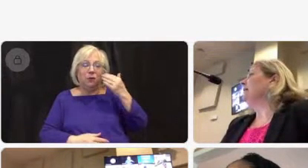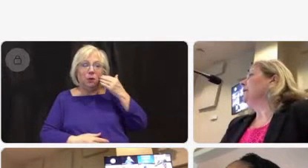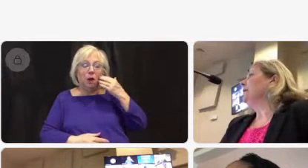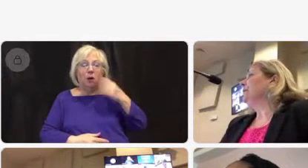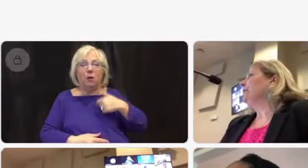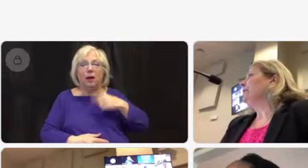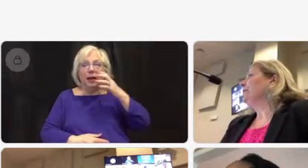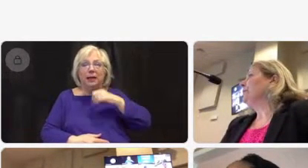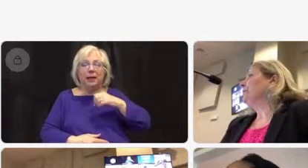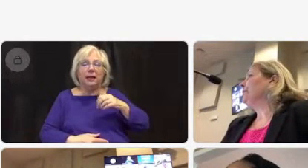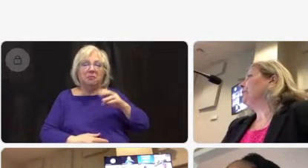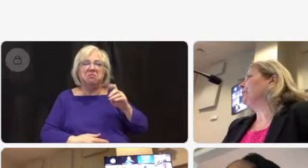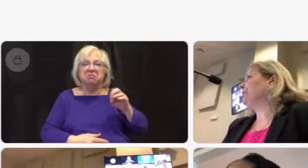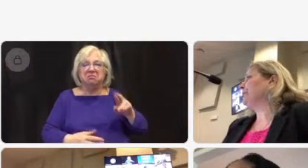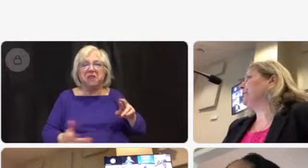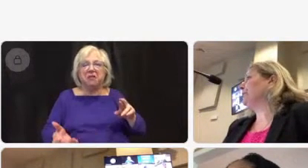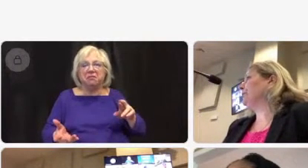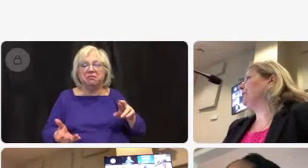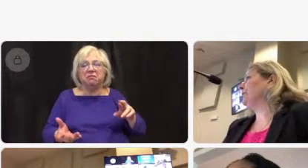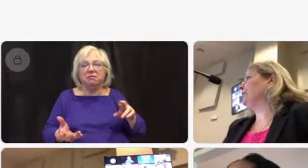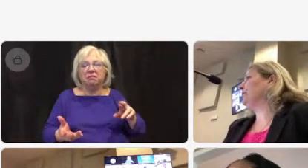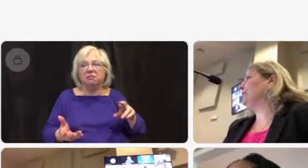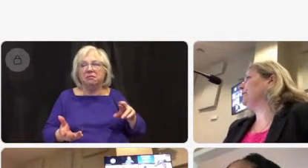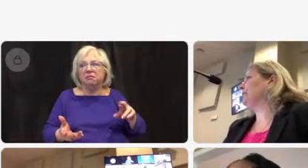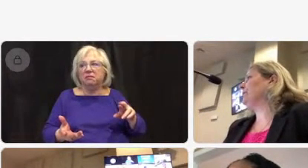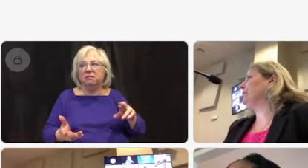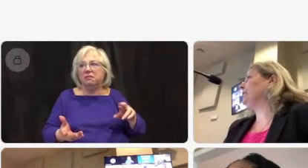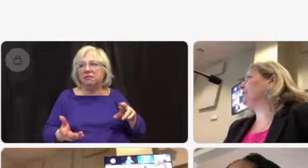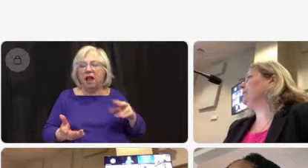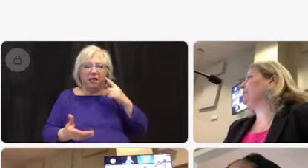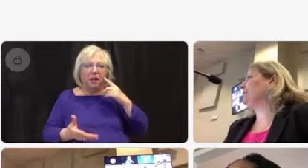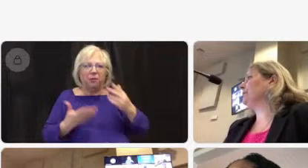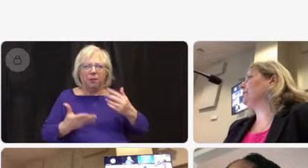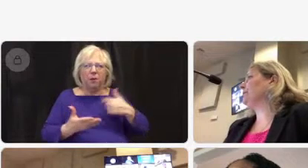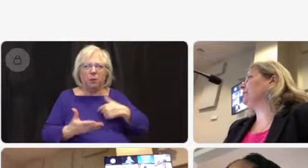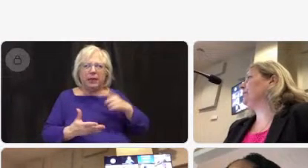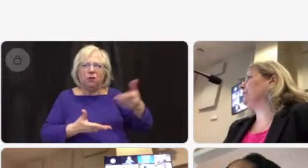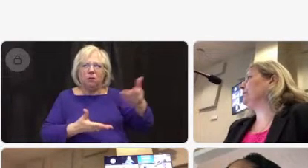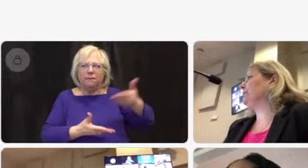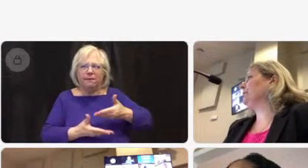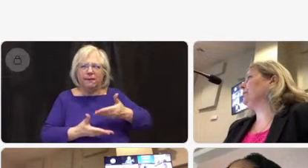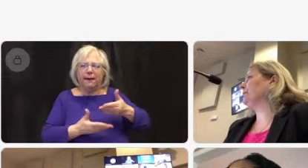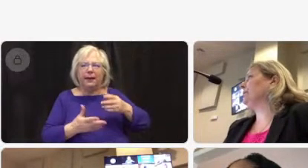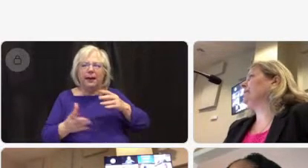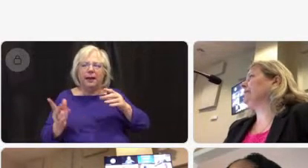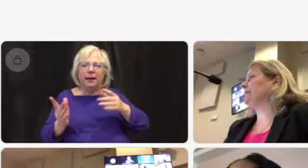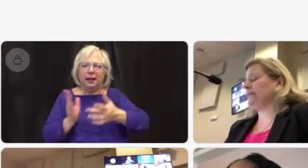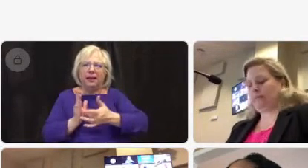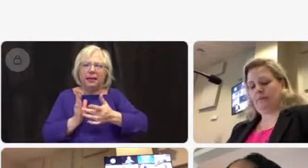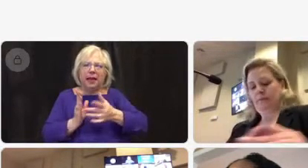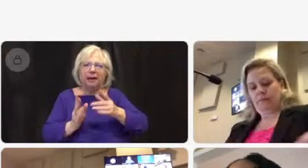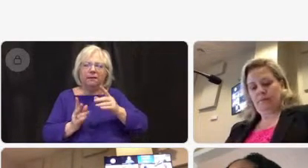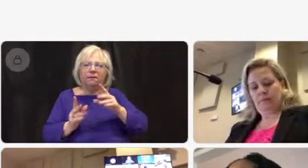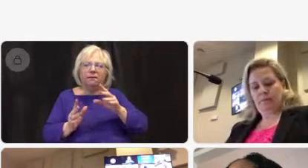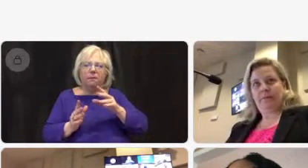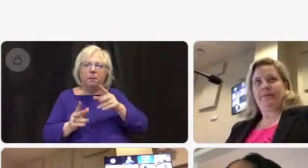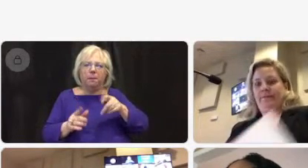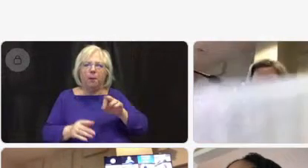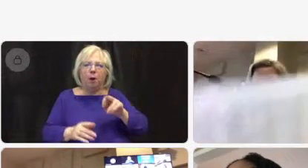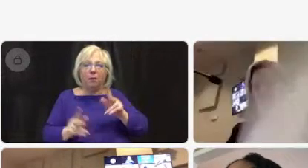Mayor, at some point, probably get those folks out here to give us an update on the status of it. Thank